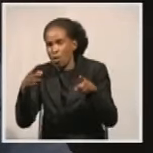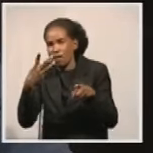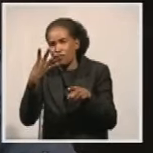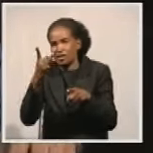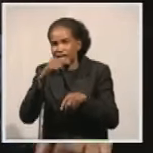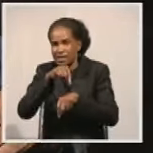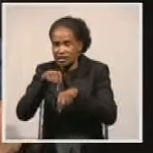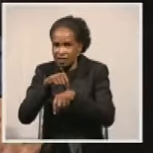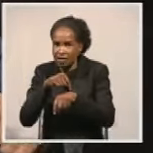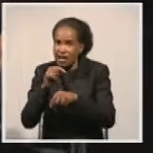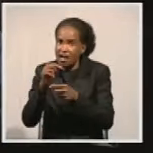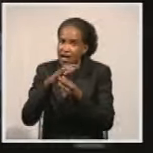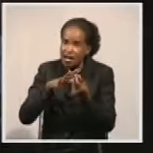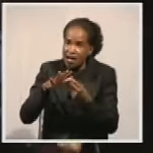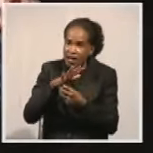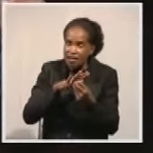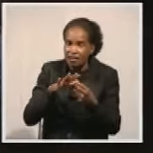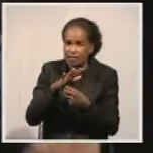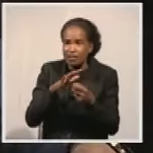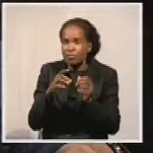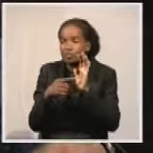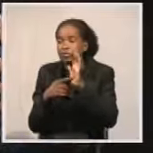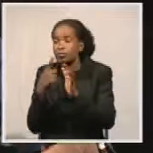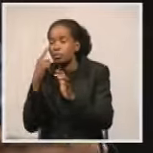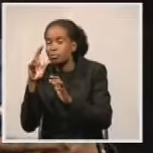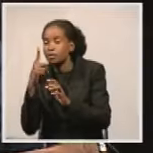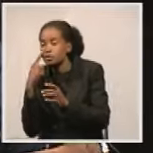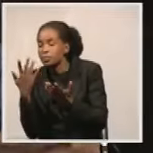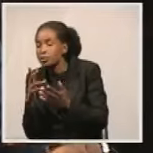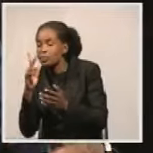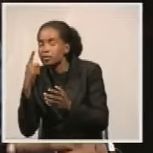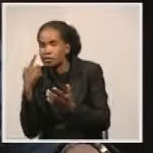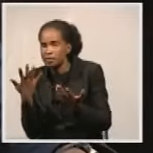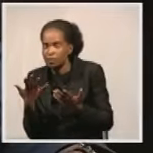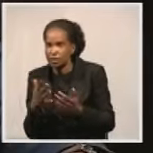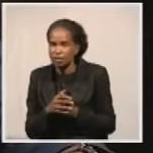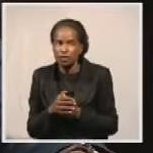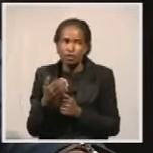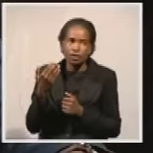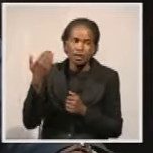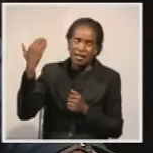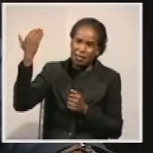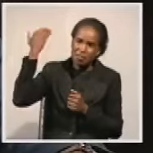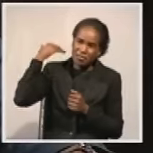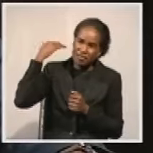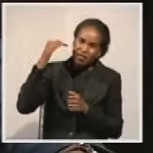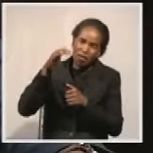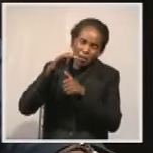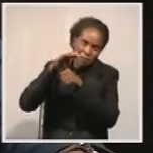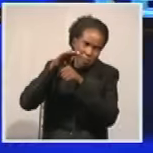hours, the family has the right to be shown the body, where is the person, you must physically see. So it was that bad. It was that